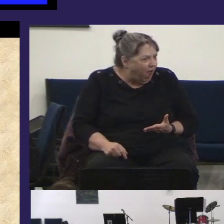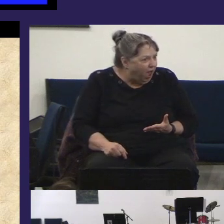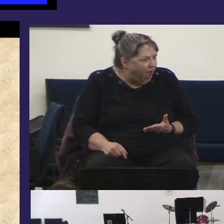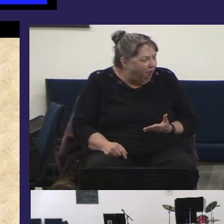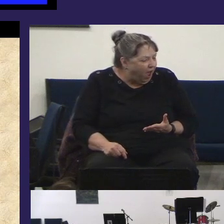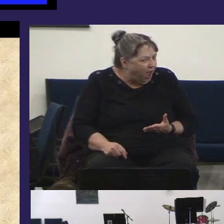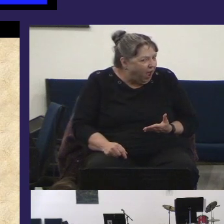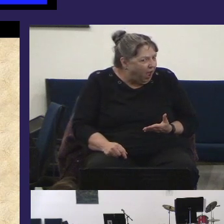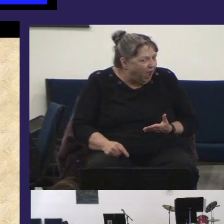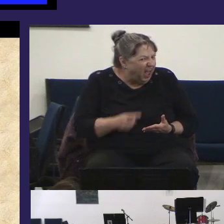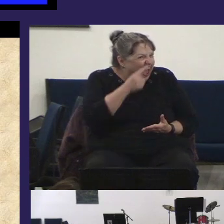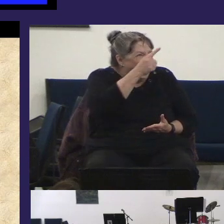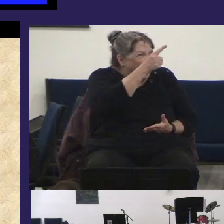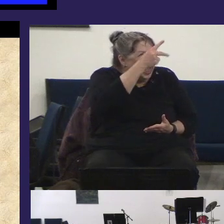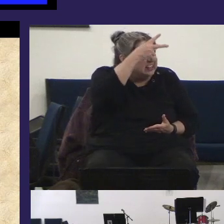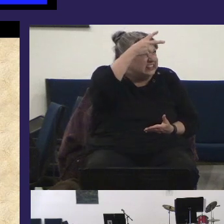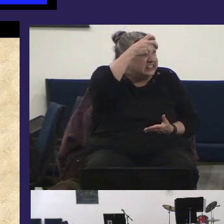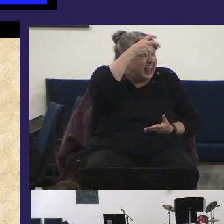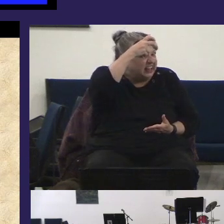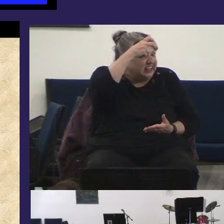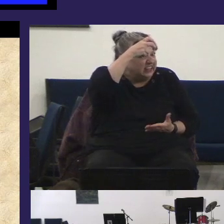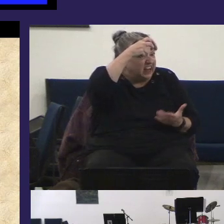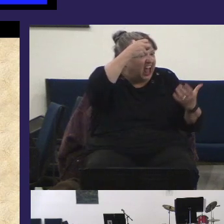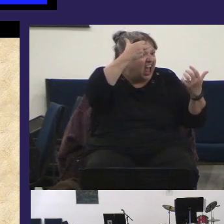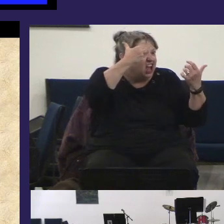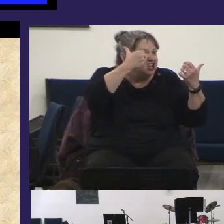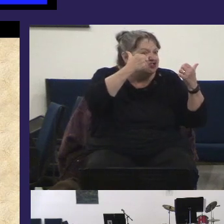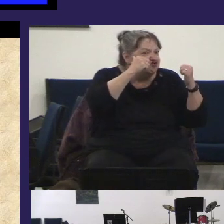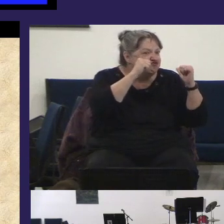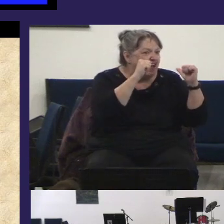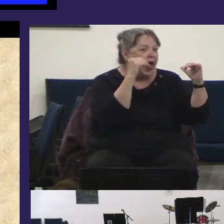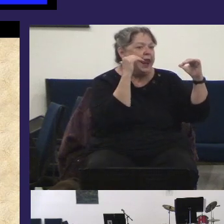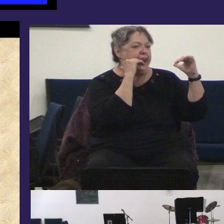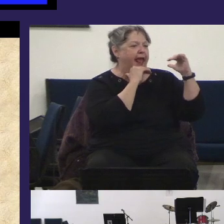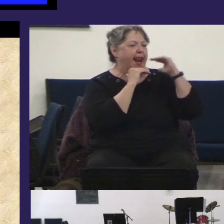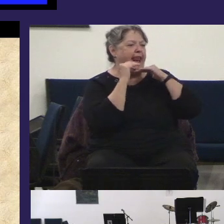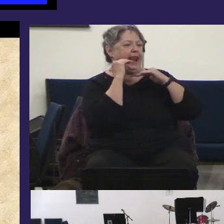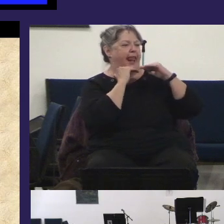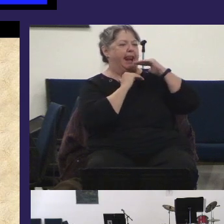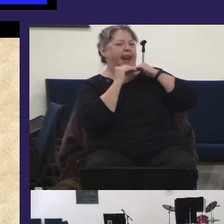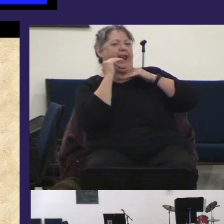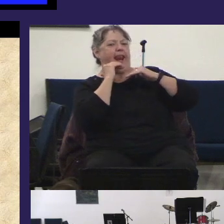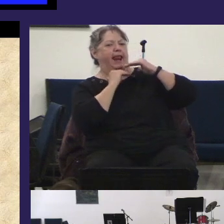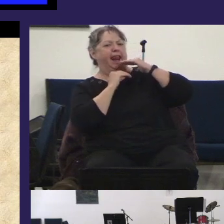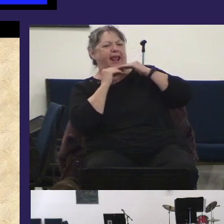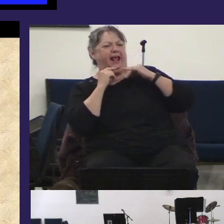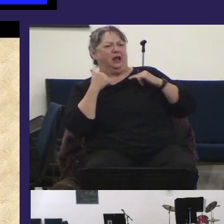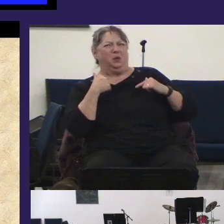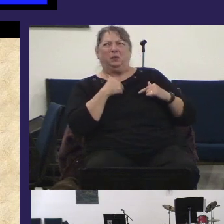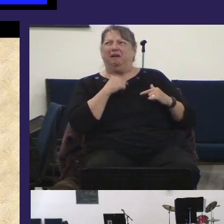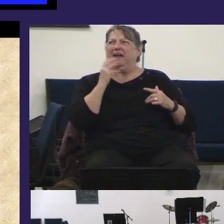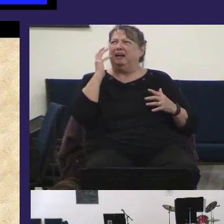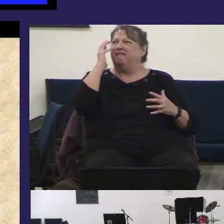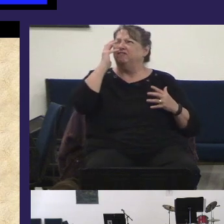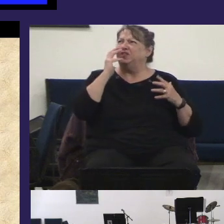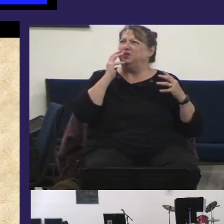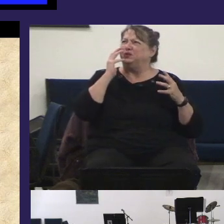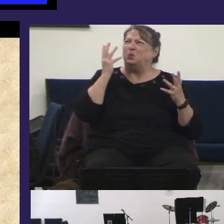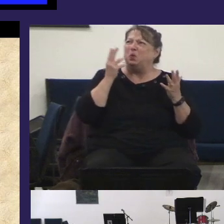attacked. Satan knows that if he can disable or cripple you in the area of truth, you